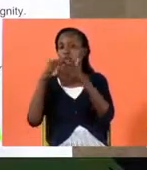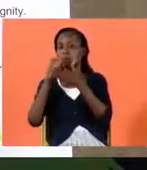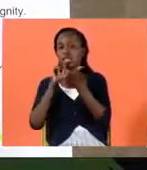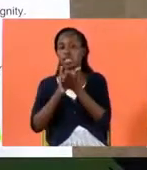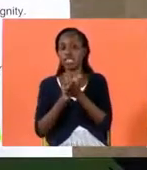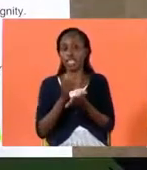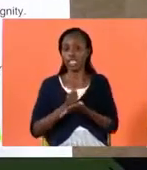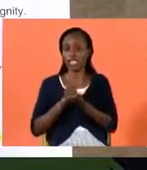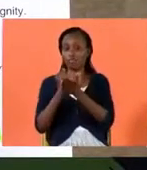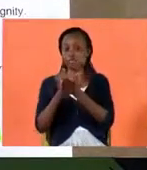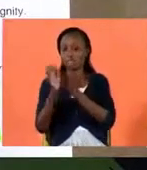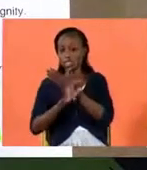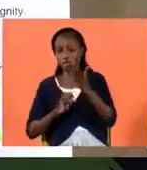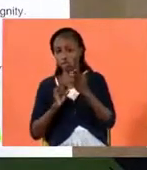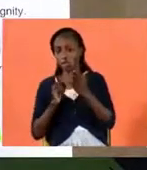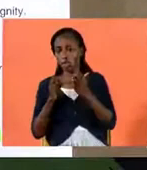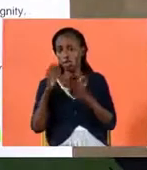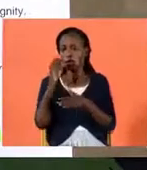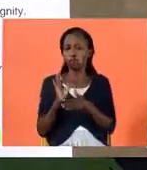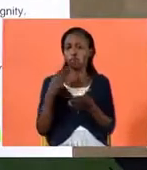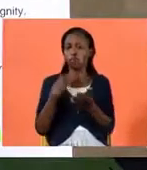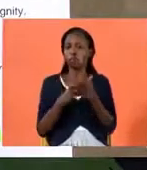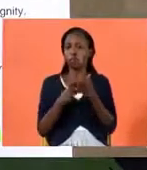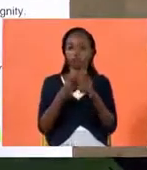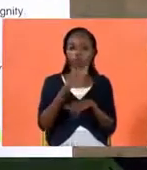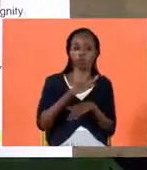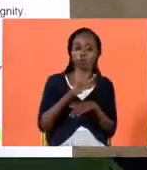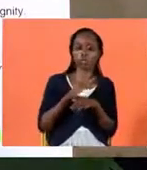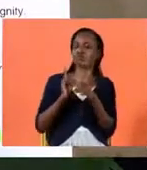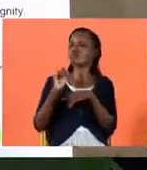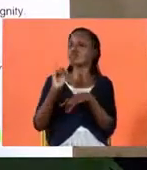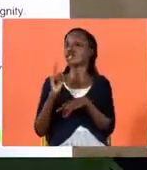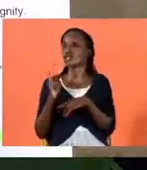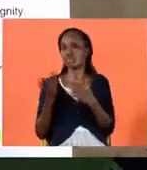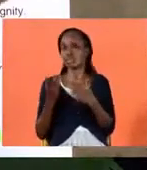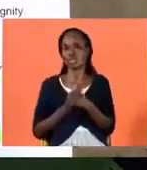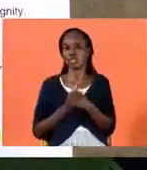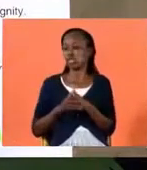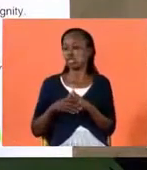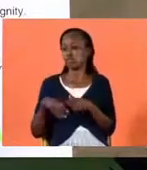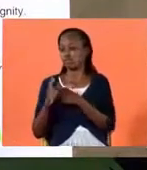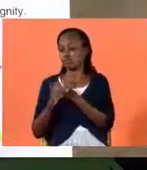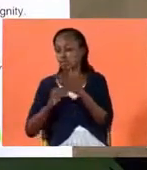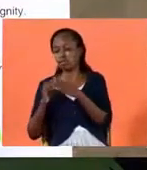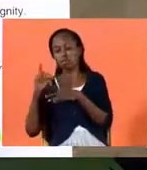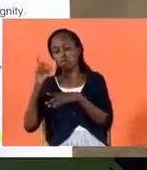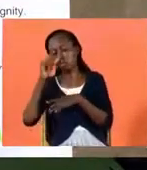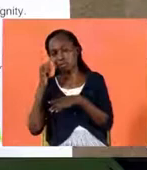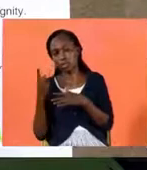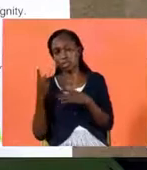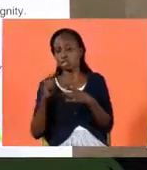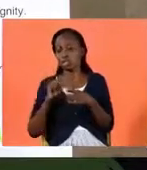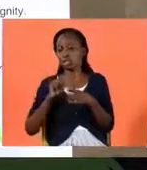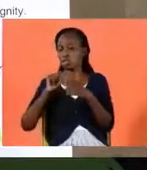the theft of capital from places like Nairobi, places like Mombasa, wherever you're from, to